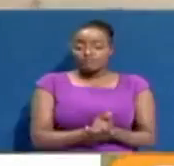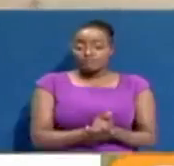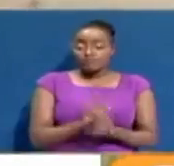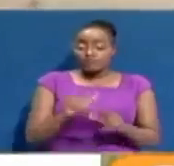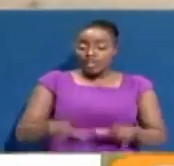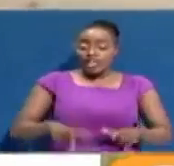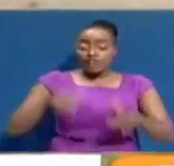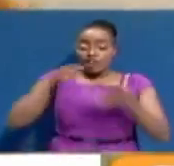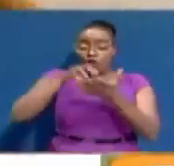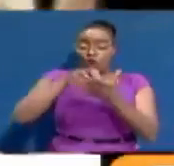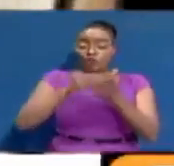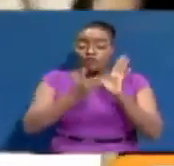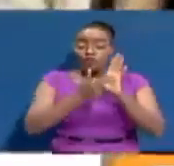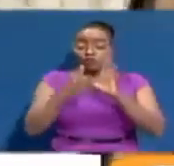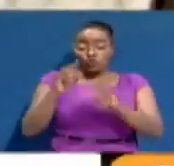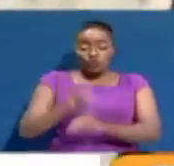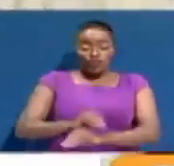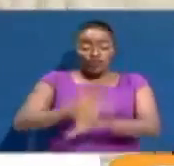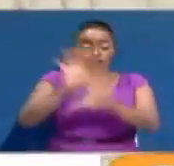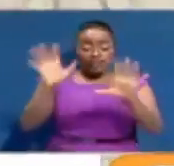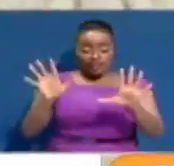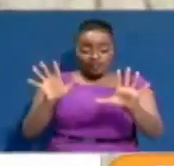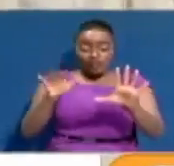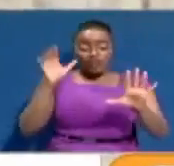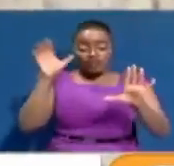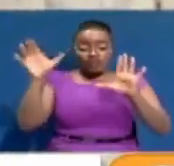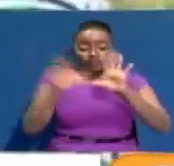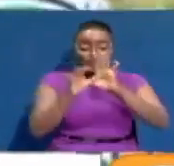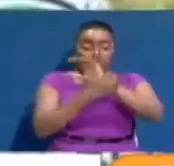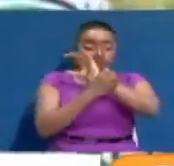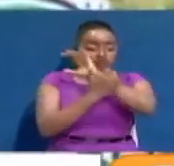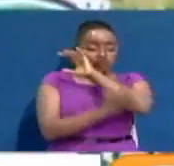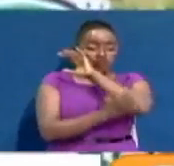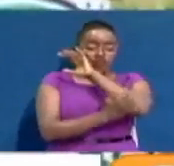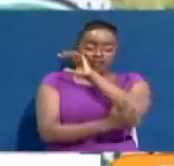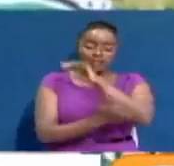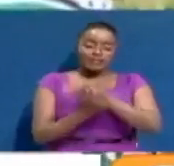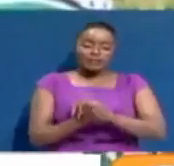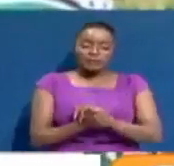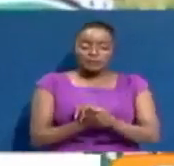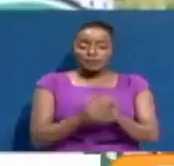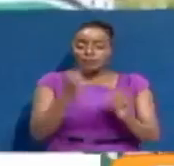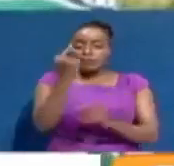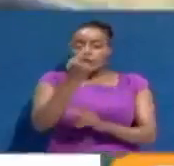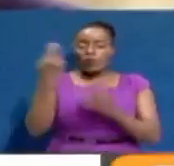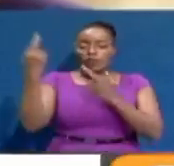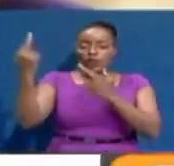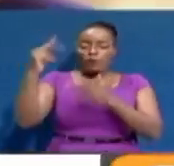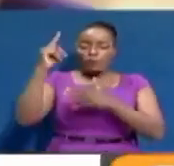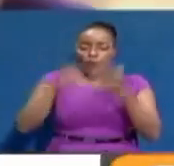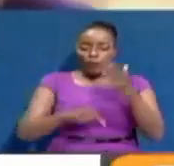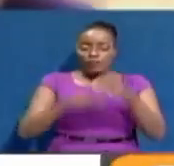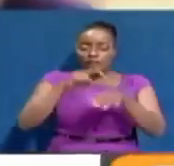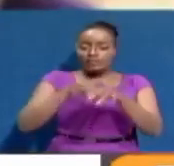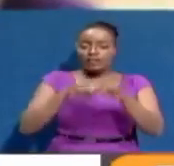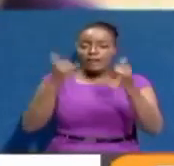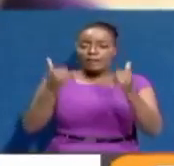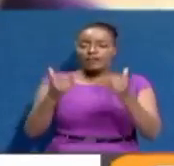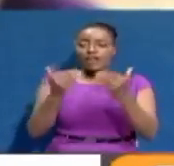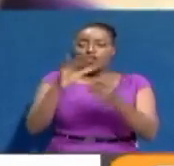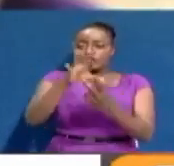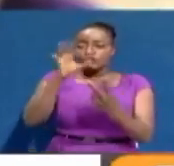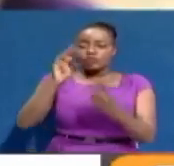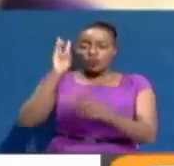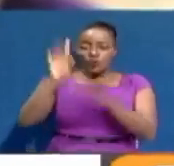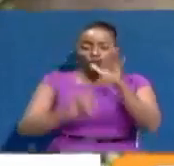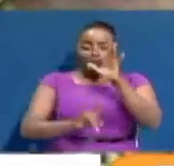Her living conditions speak volume, a picture of poverty. Her only hope is that this time, her choice